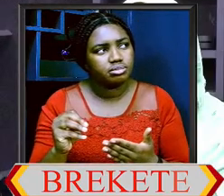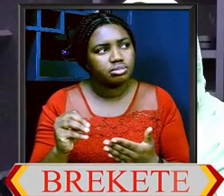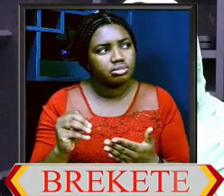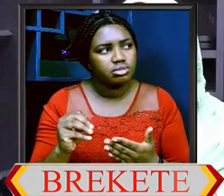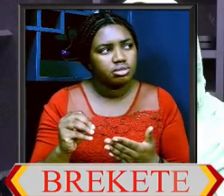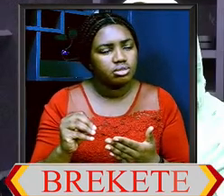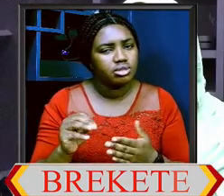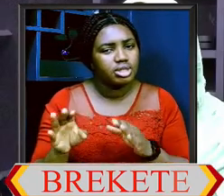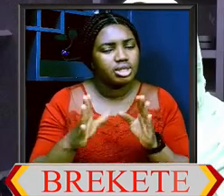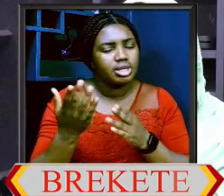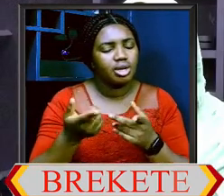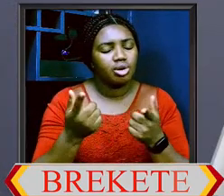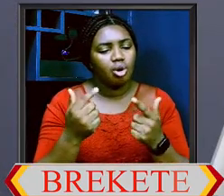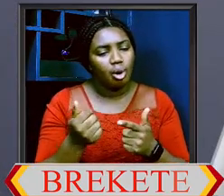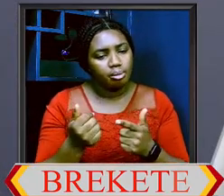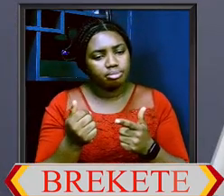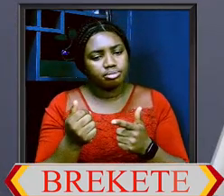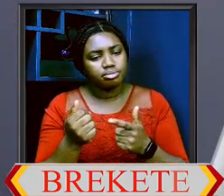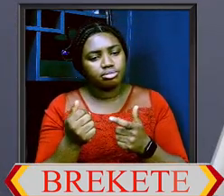do